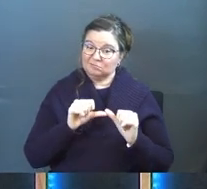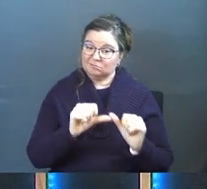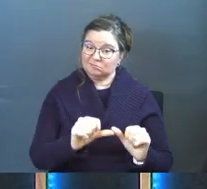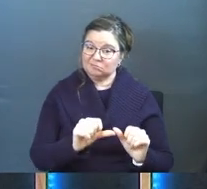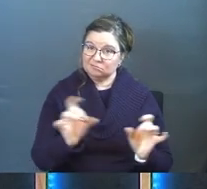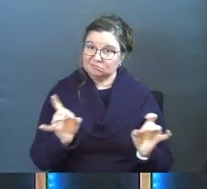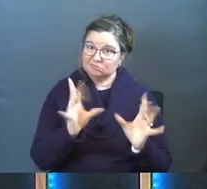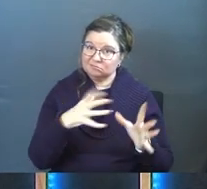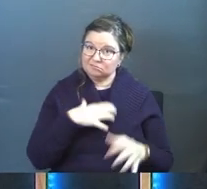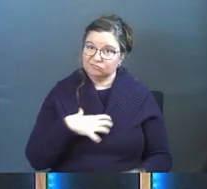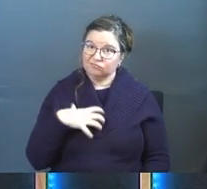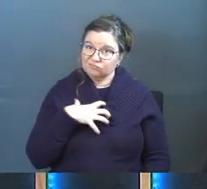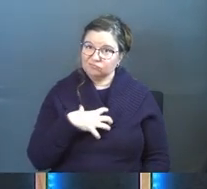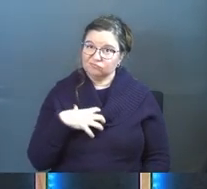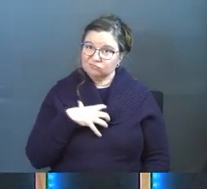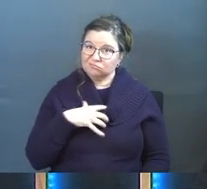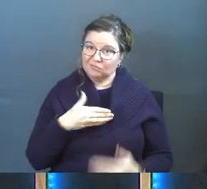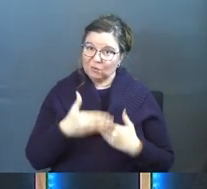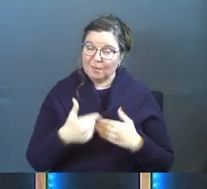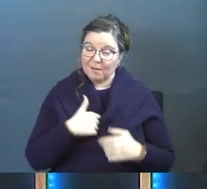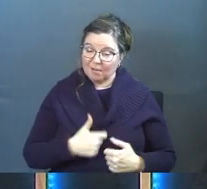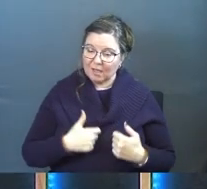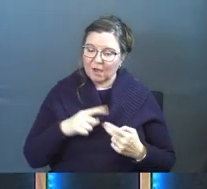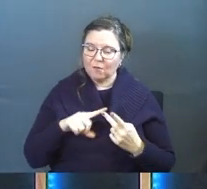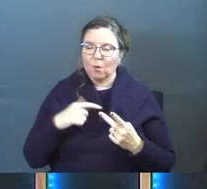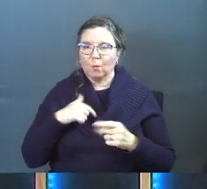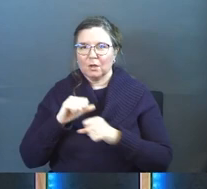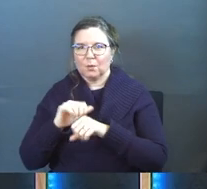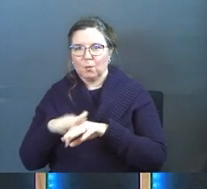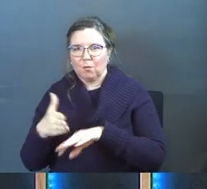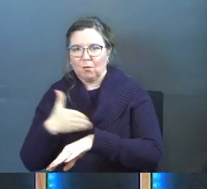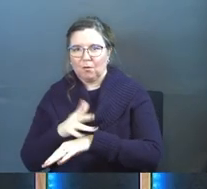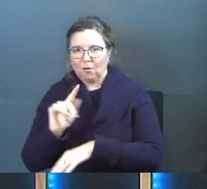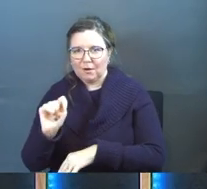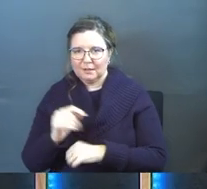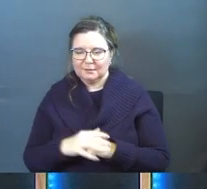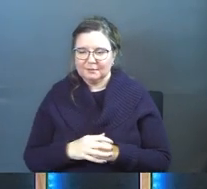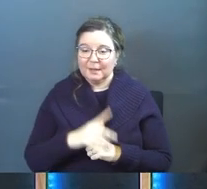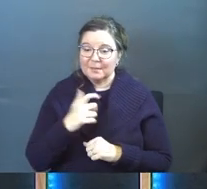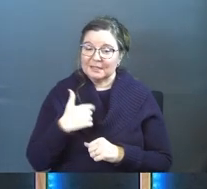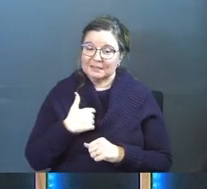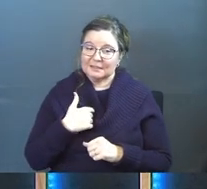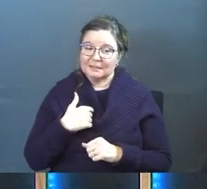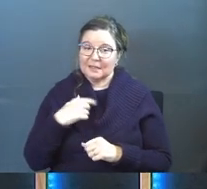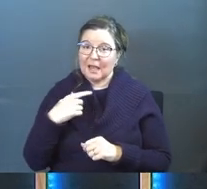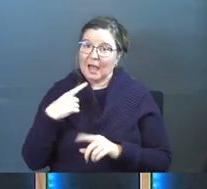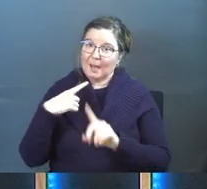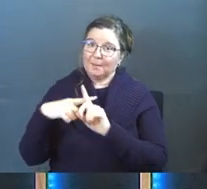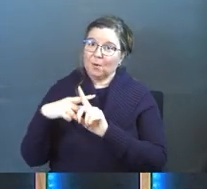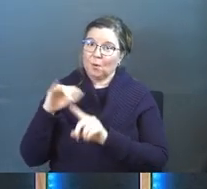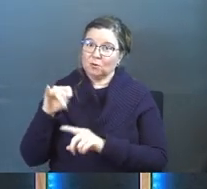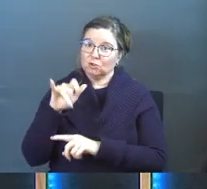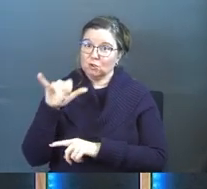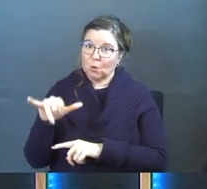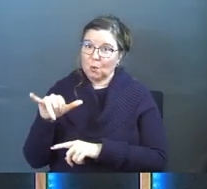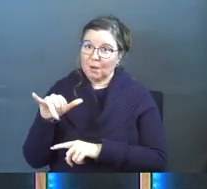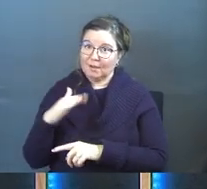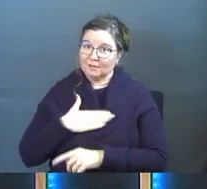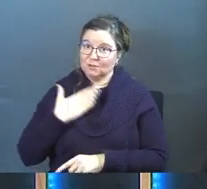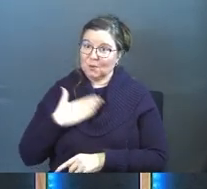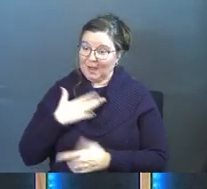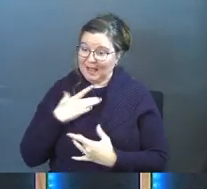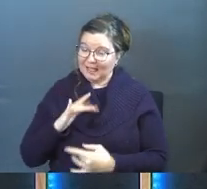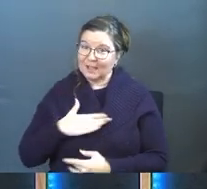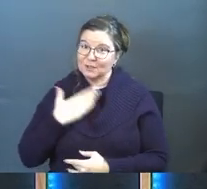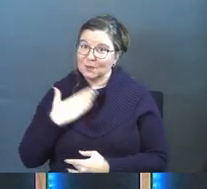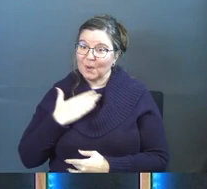miserable with her for the rest of our lives, or we could work on it. Because I'm pro-joy. Anybody else pro-joy? Yeah. I